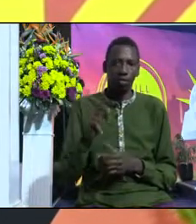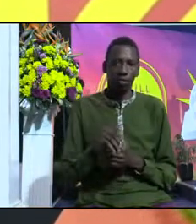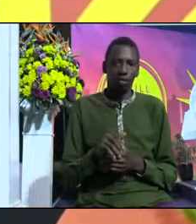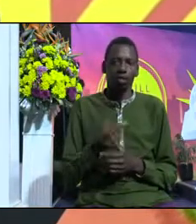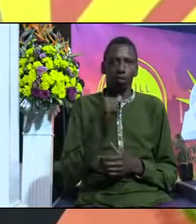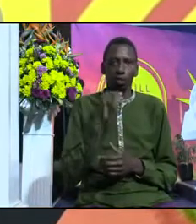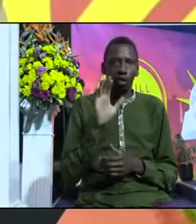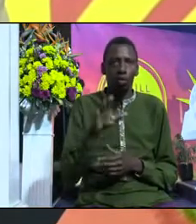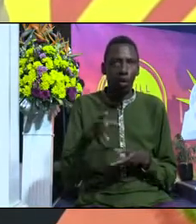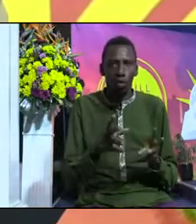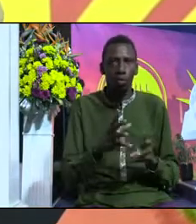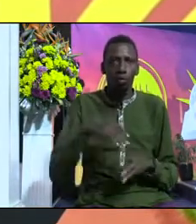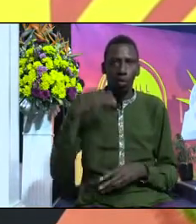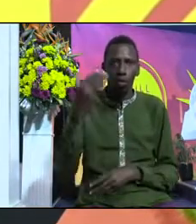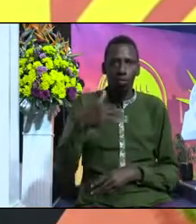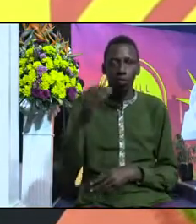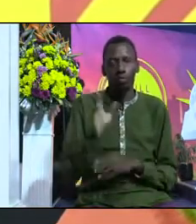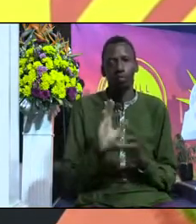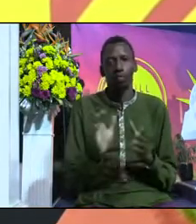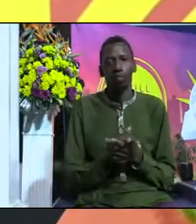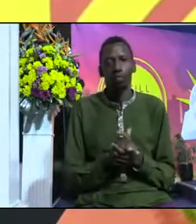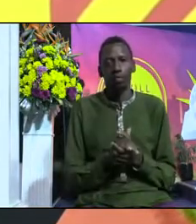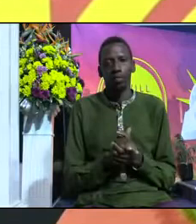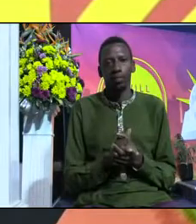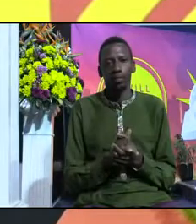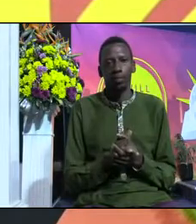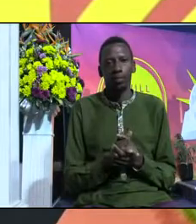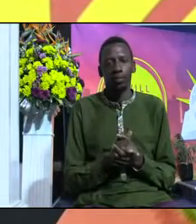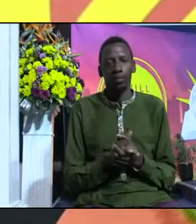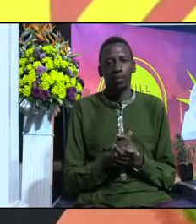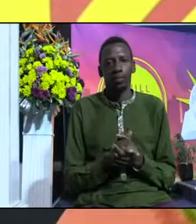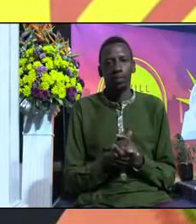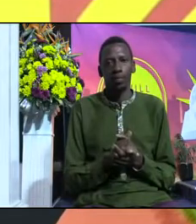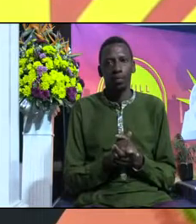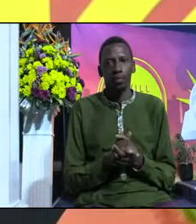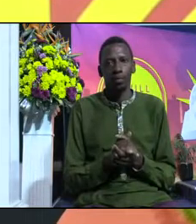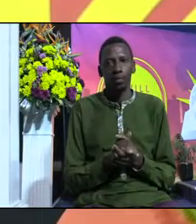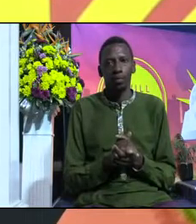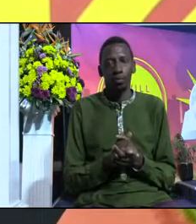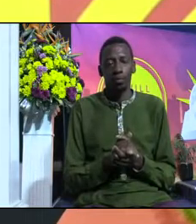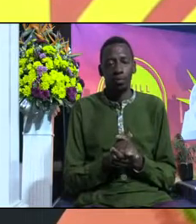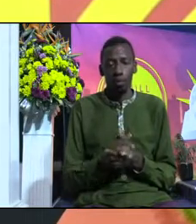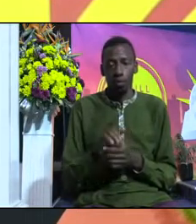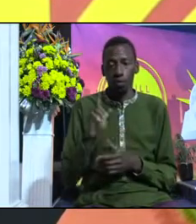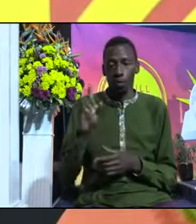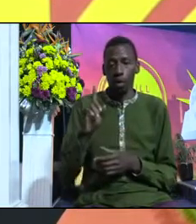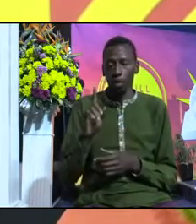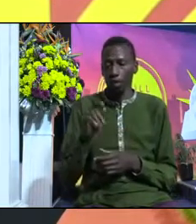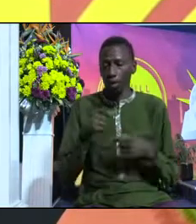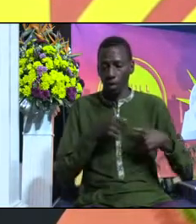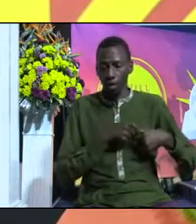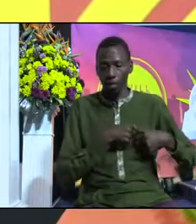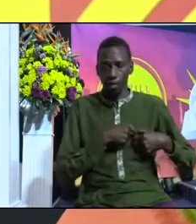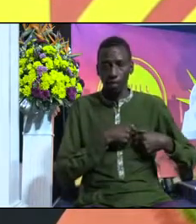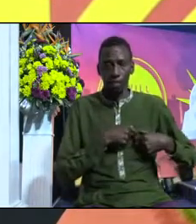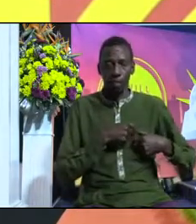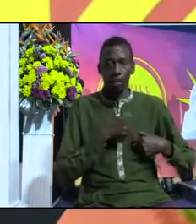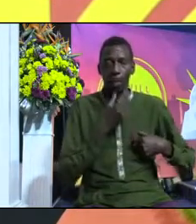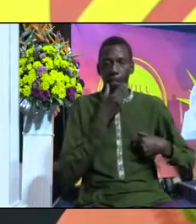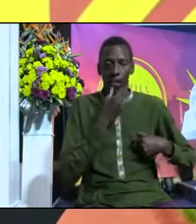your way all the time. You know what? An elderly deacon in one of my churches back in the